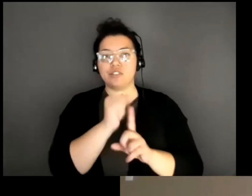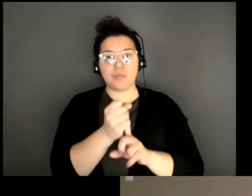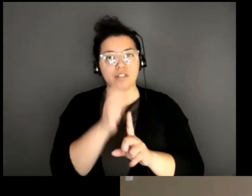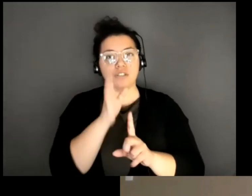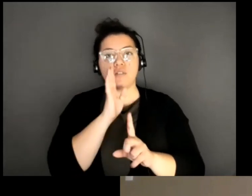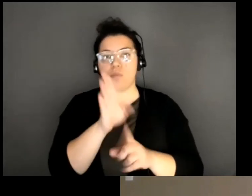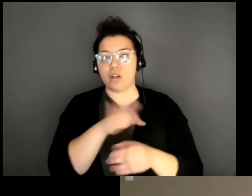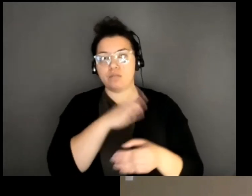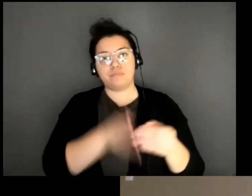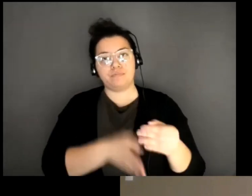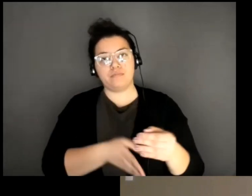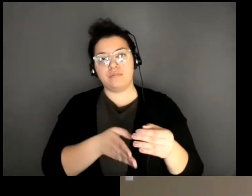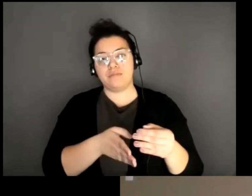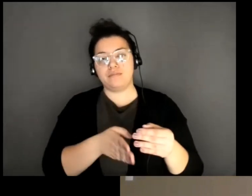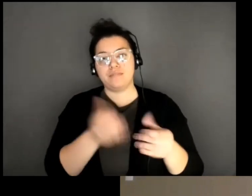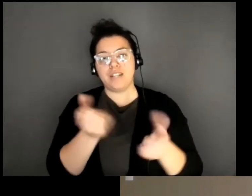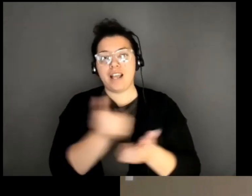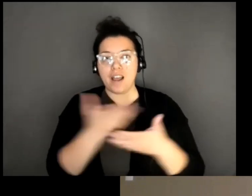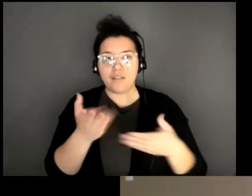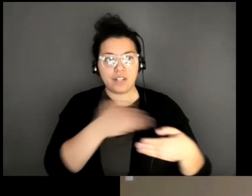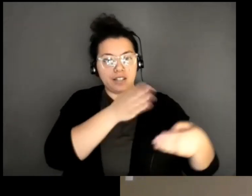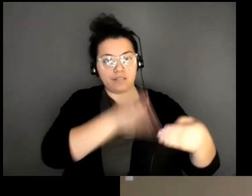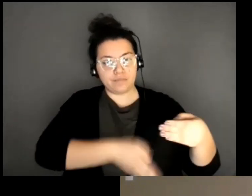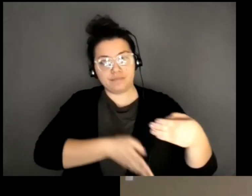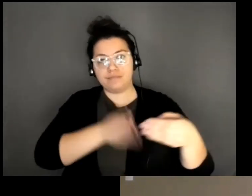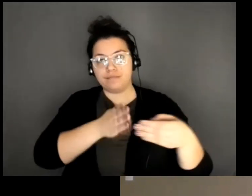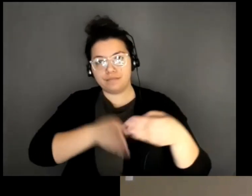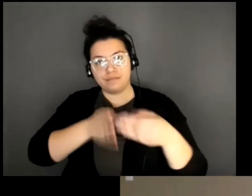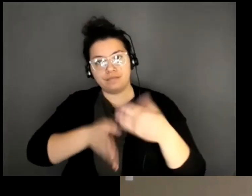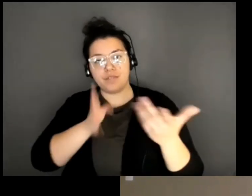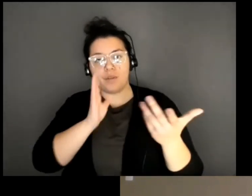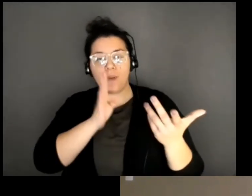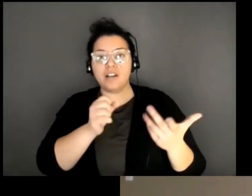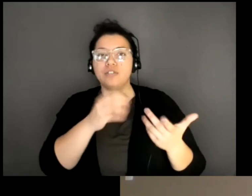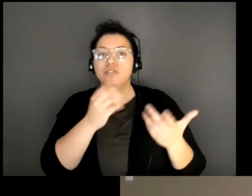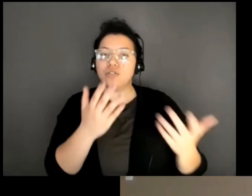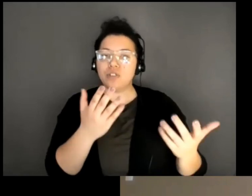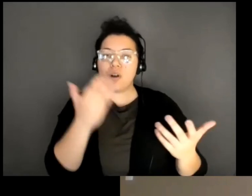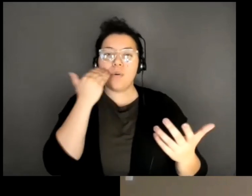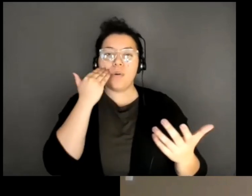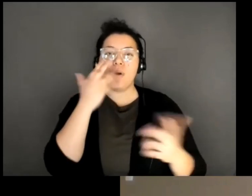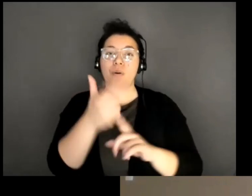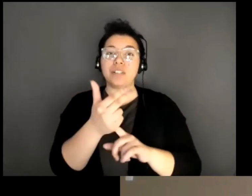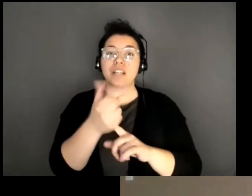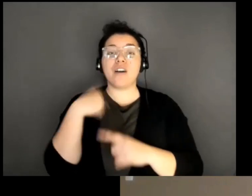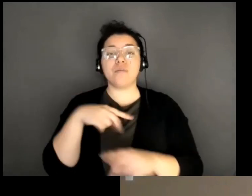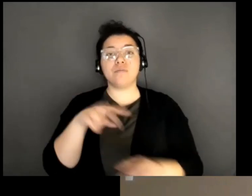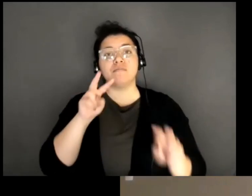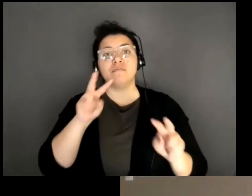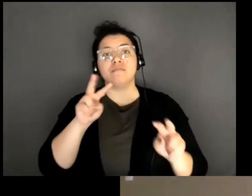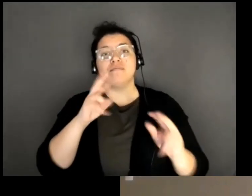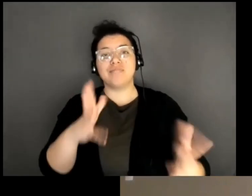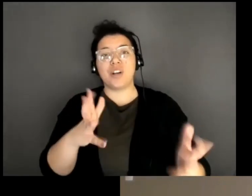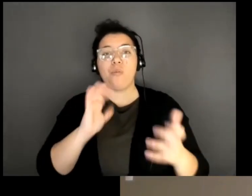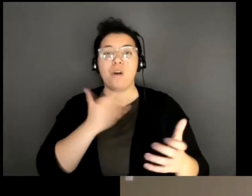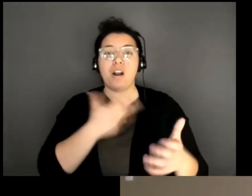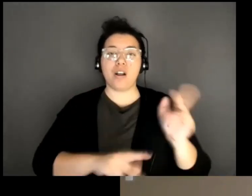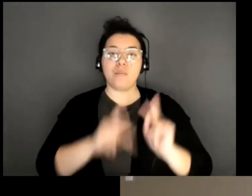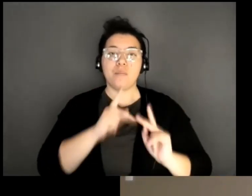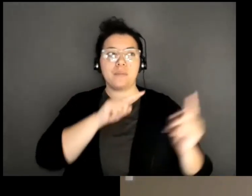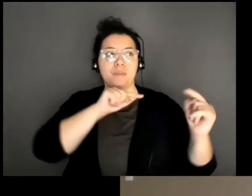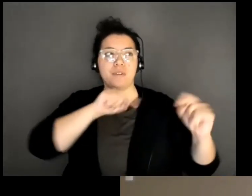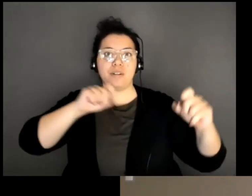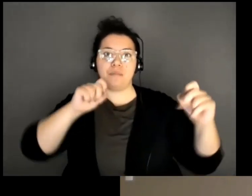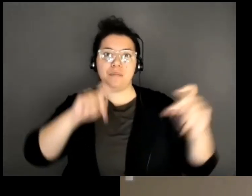of us in the hospitality industry are looking forward to being able to welcome our guests back and to get back to what we're doing well, which is take care